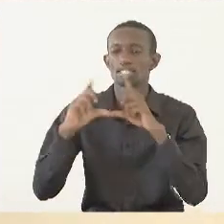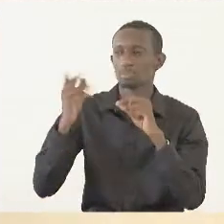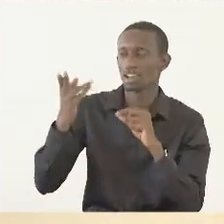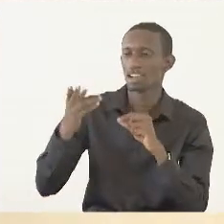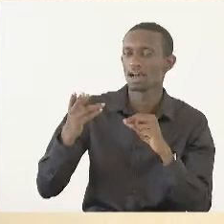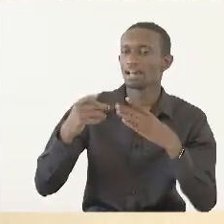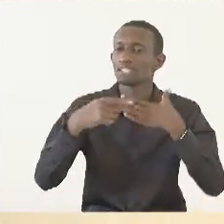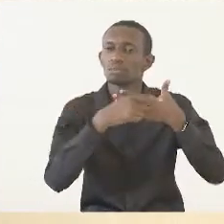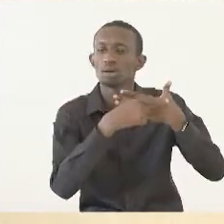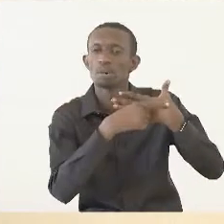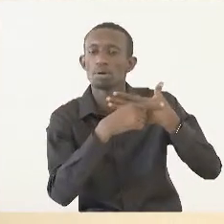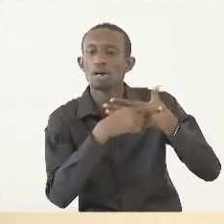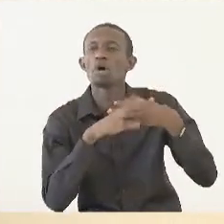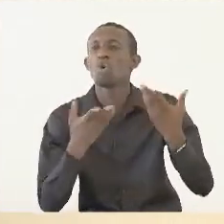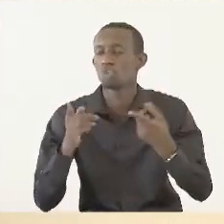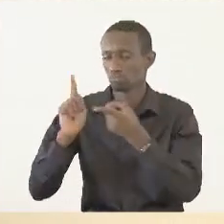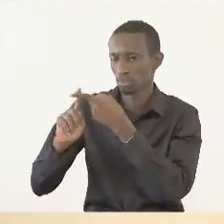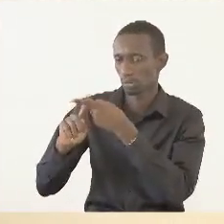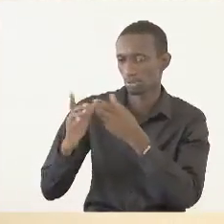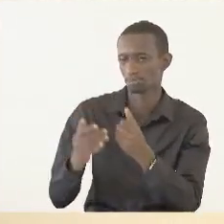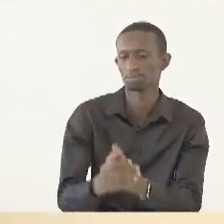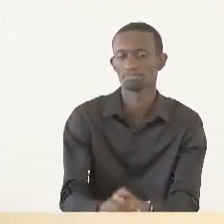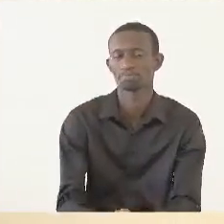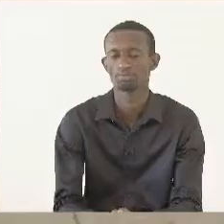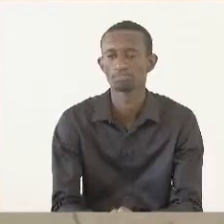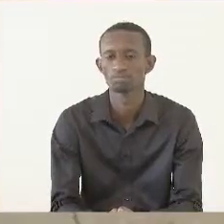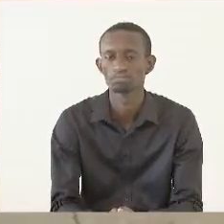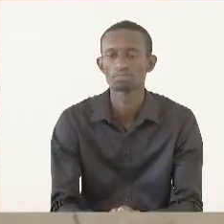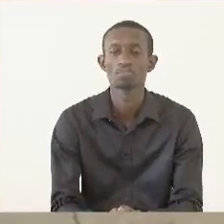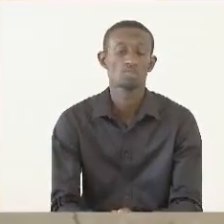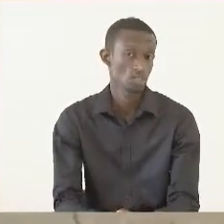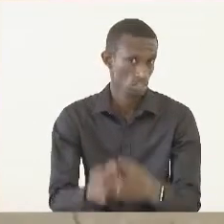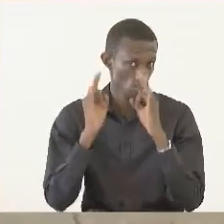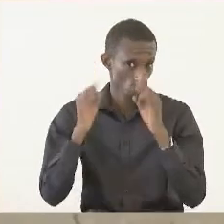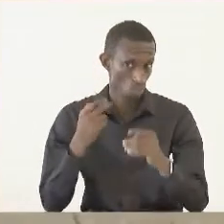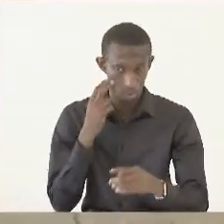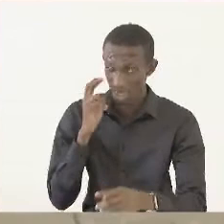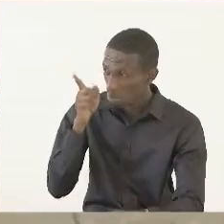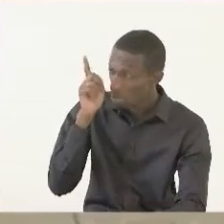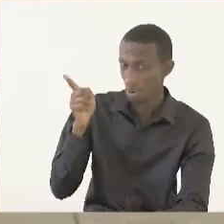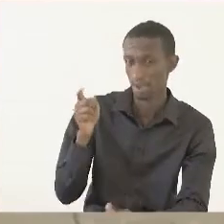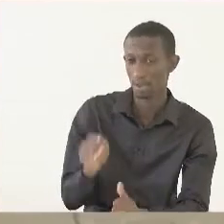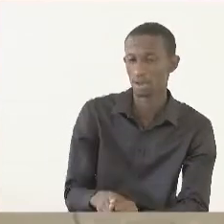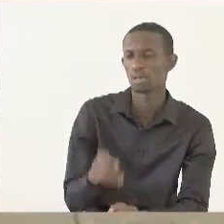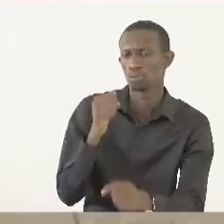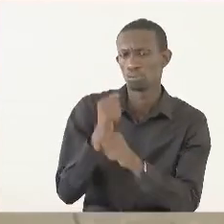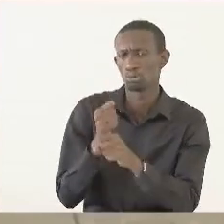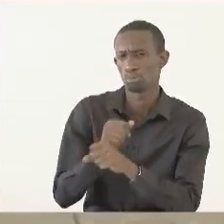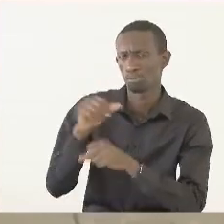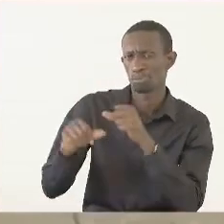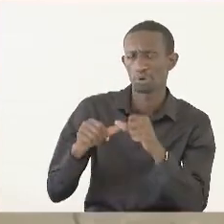negative inductive effect, positive inductive effects. And when we are looking at these ones, we are talking about the